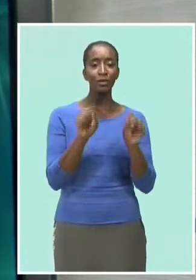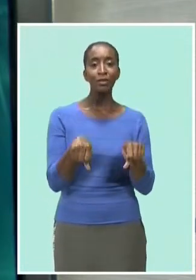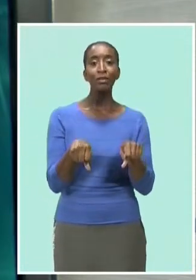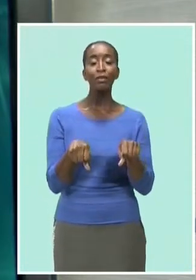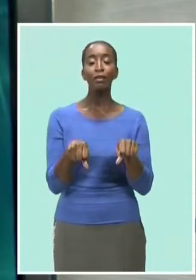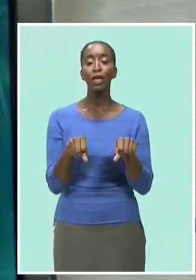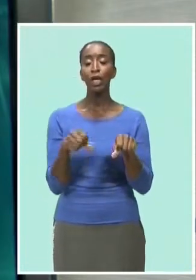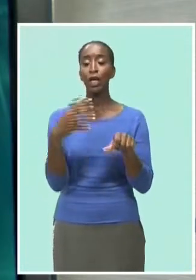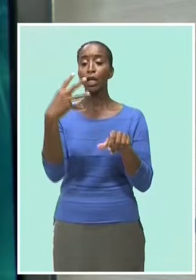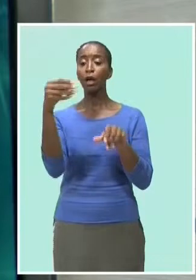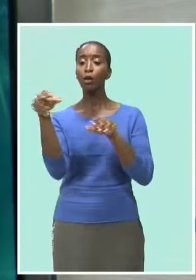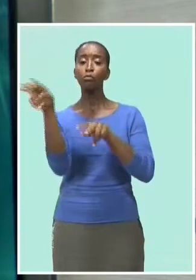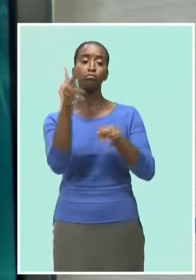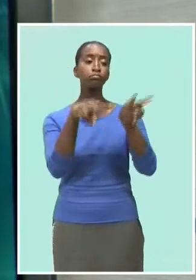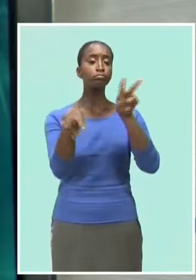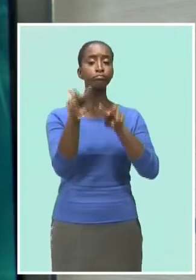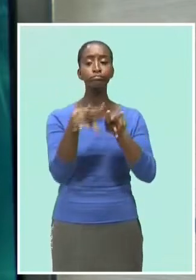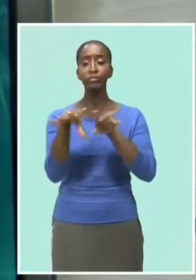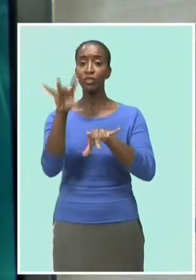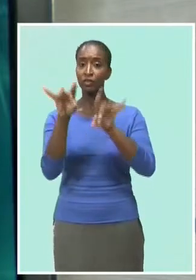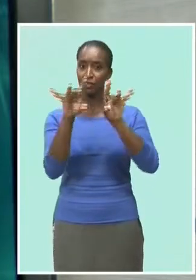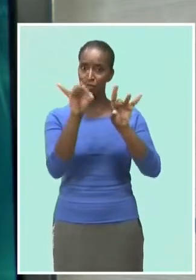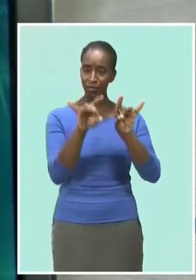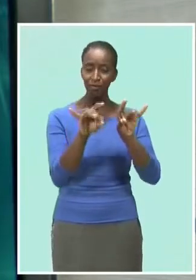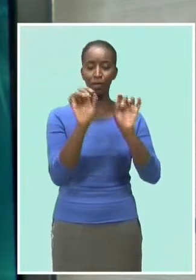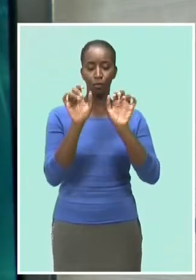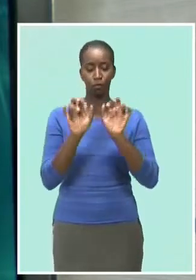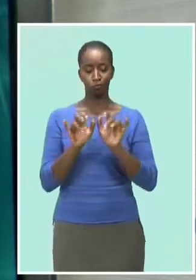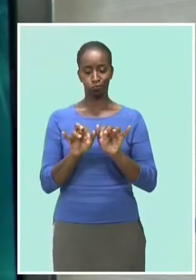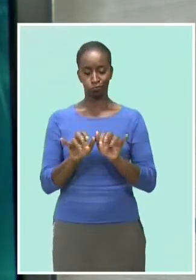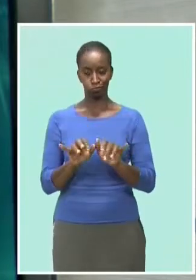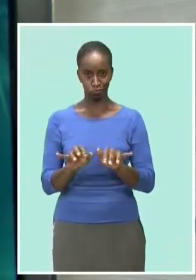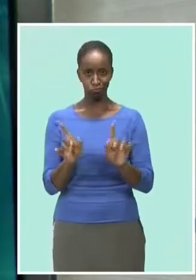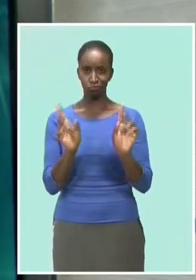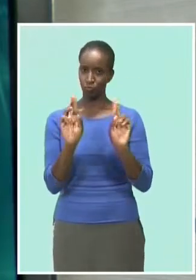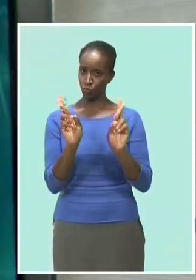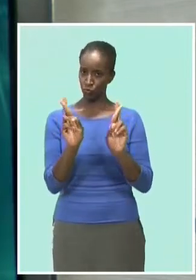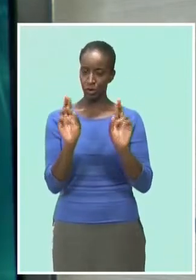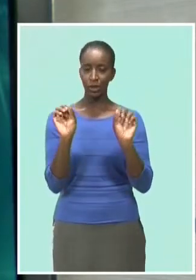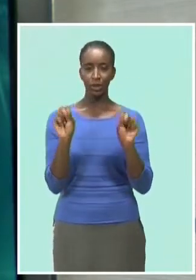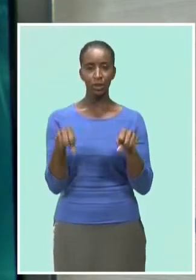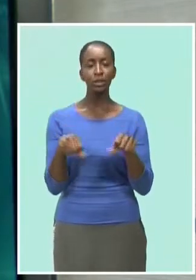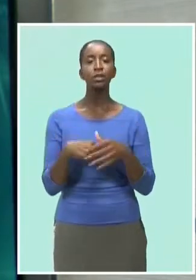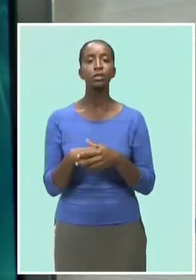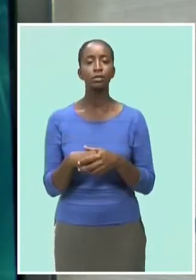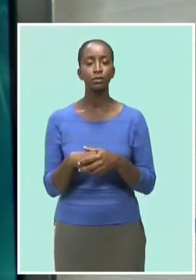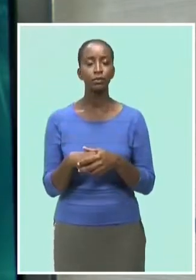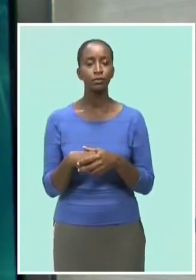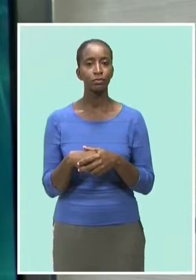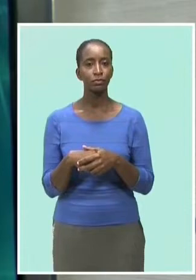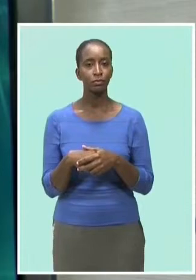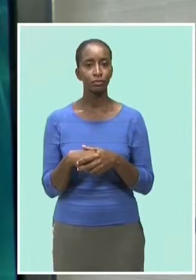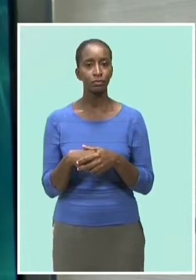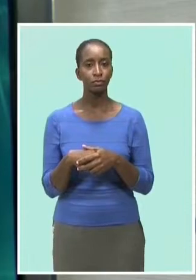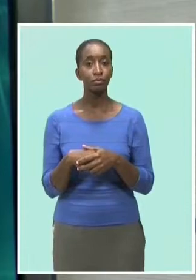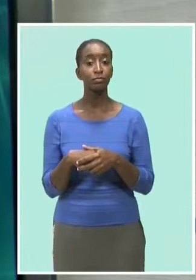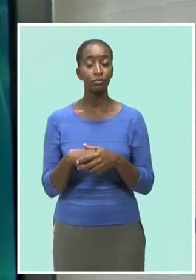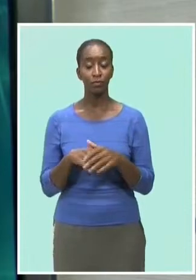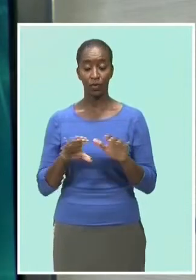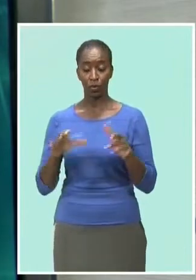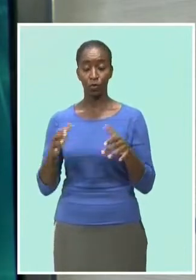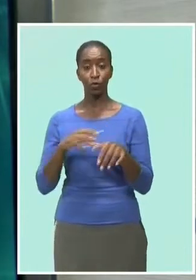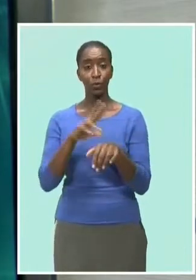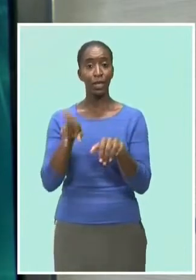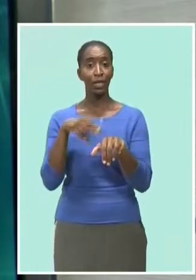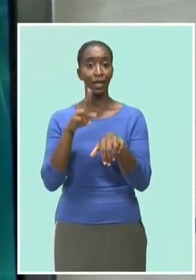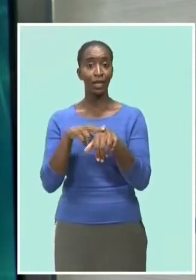fieldwork and information. This from the chairman of the Standing Committee for Damage Assessment and Statistics within the National Advisory Council,